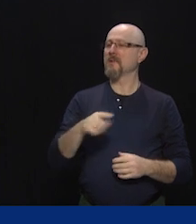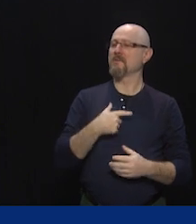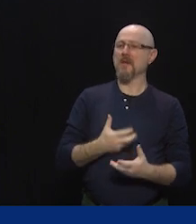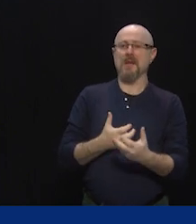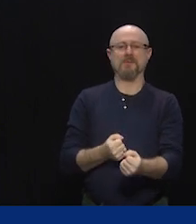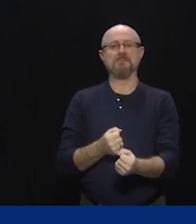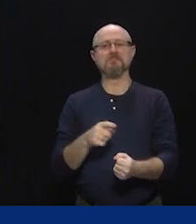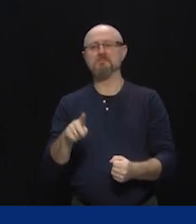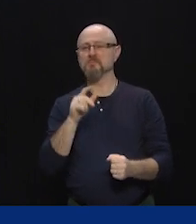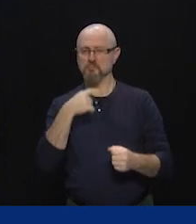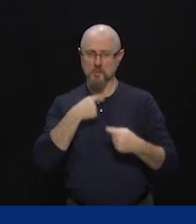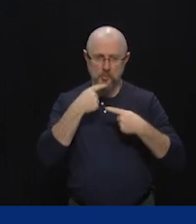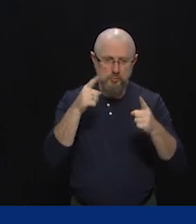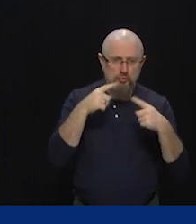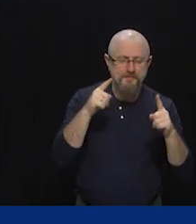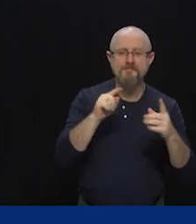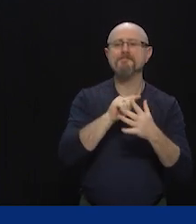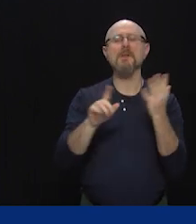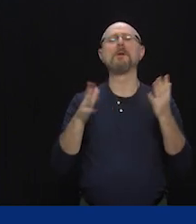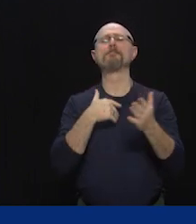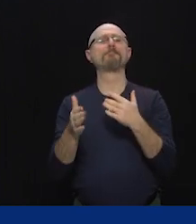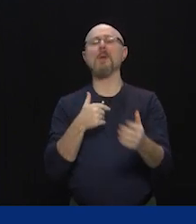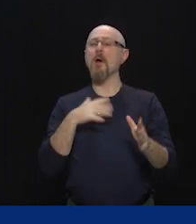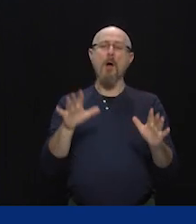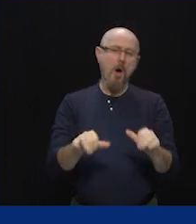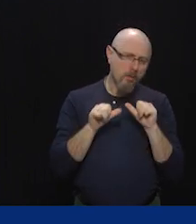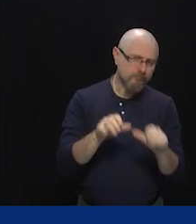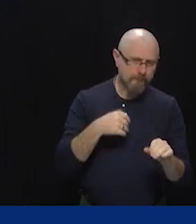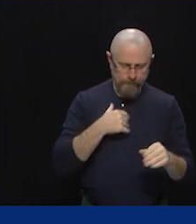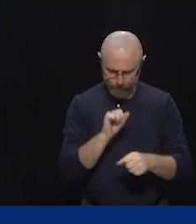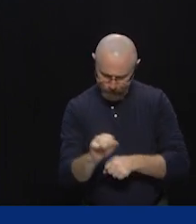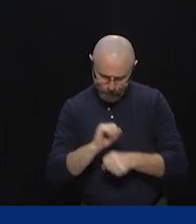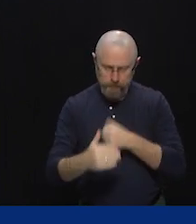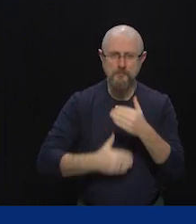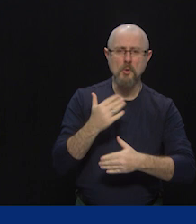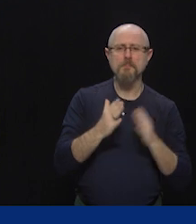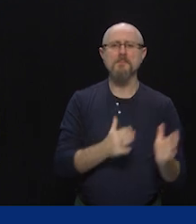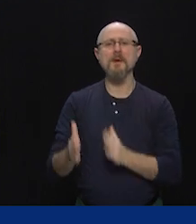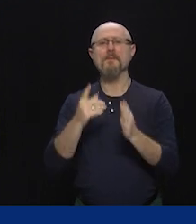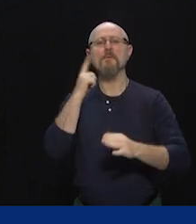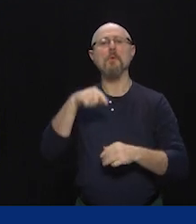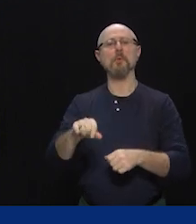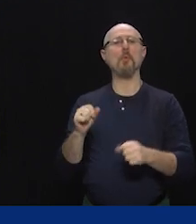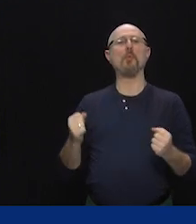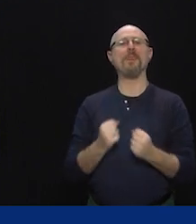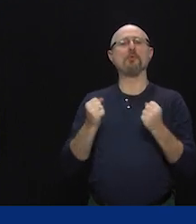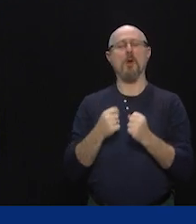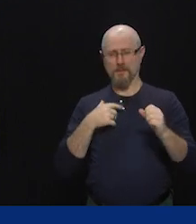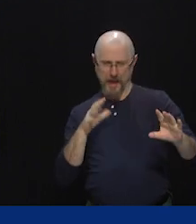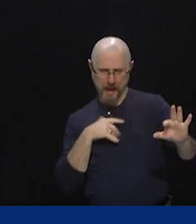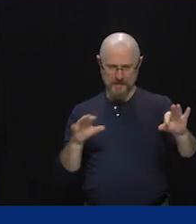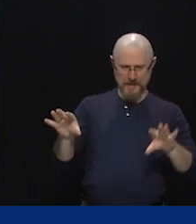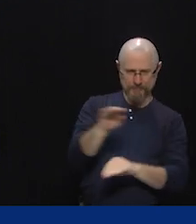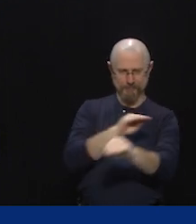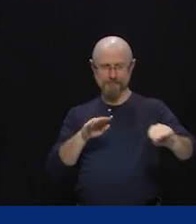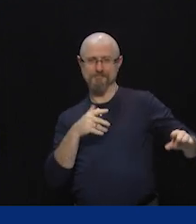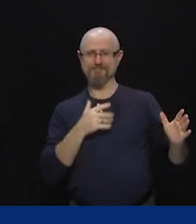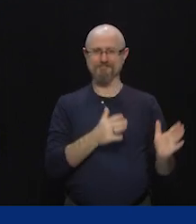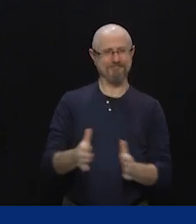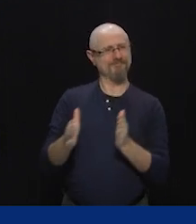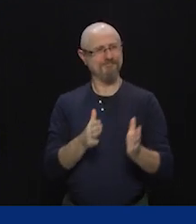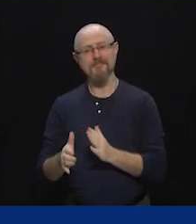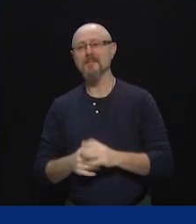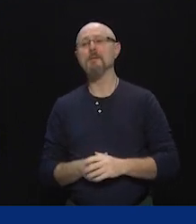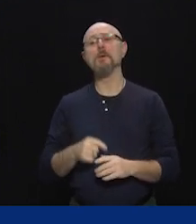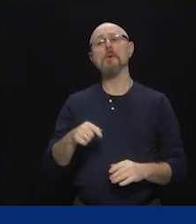done that. So we're continuing to work on our winter surge plan, making more testing available, and reminding everyone we have ordered